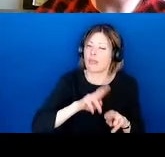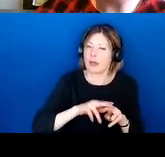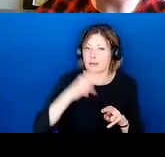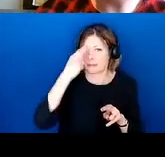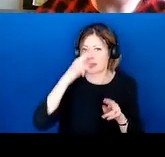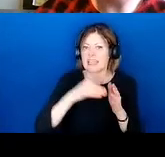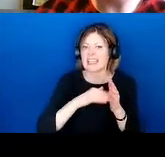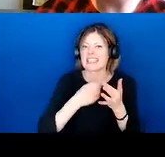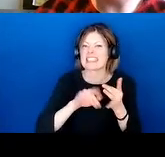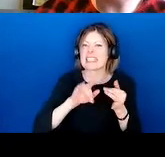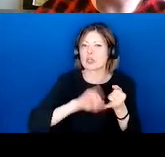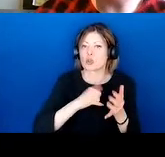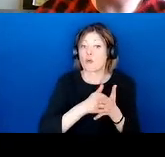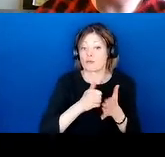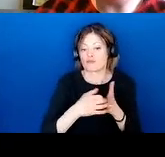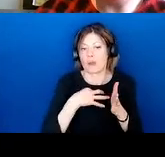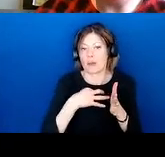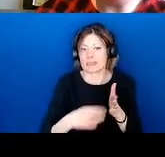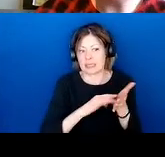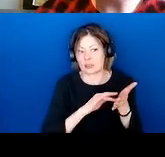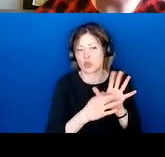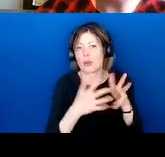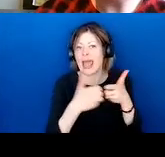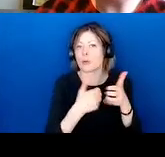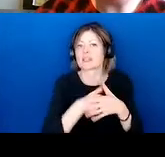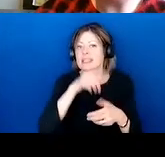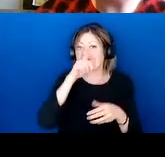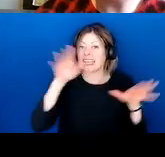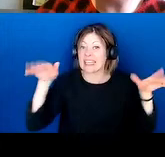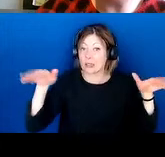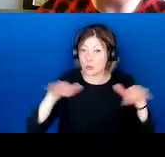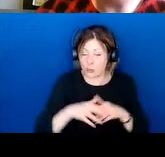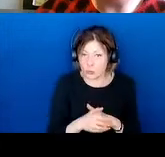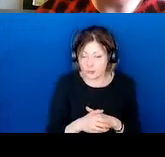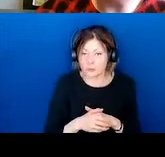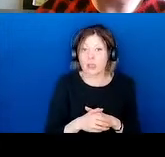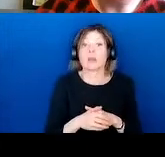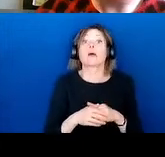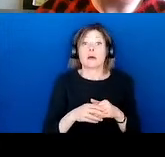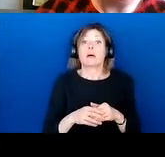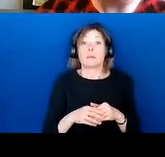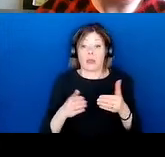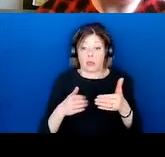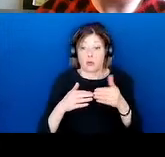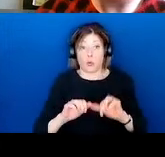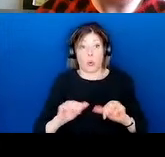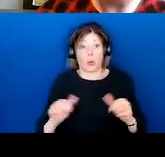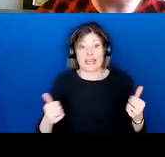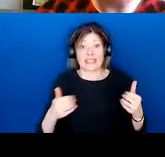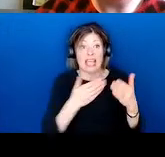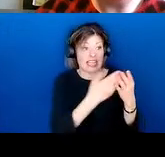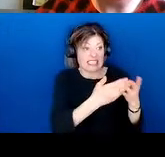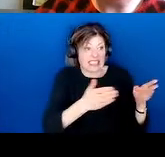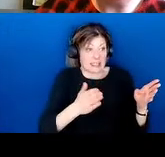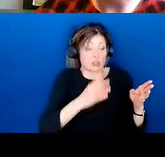The niches either side of the door held plaster statues of Apollo